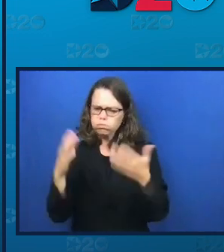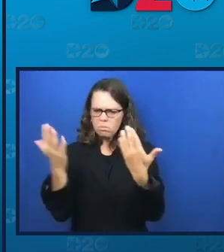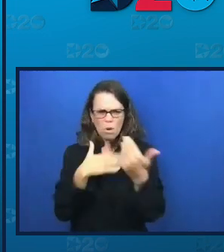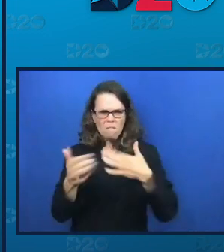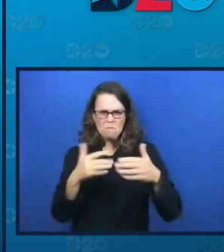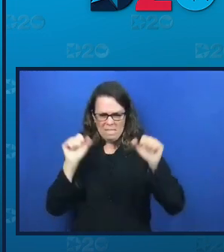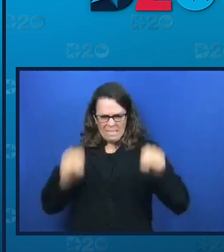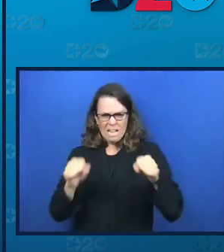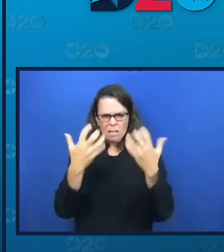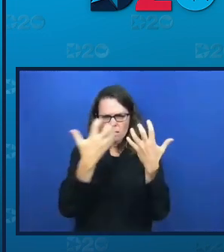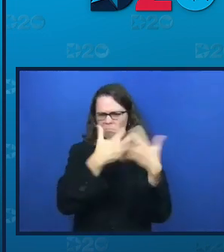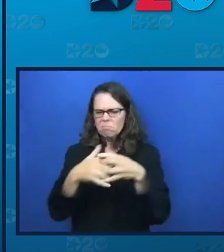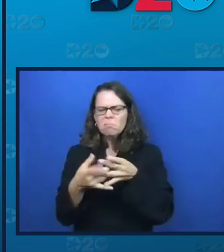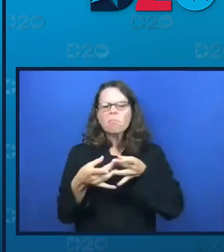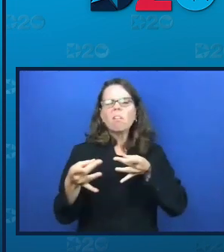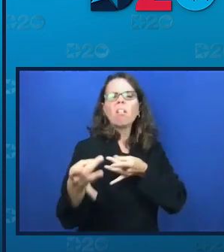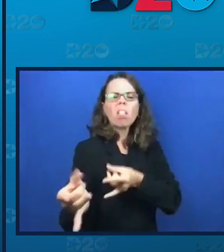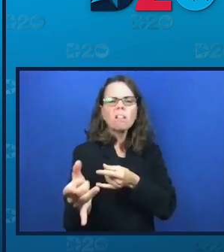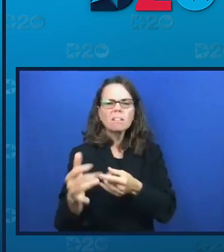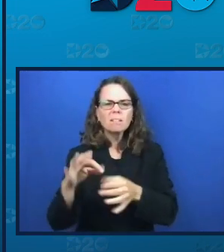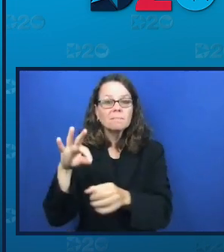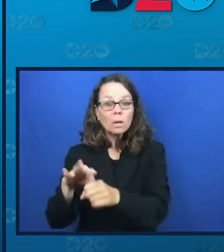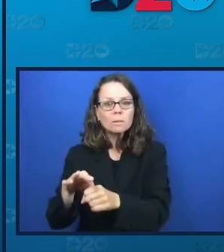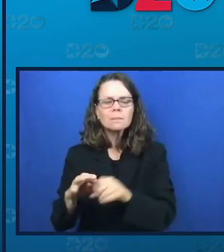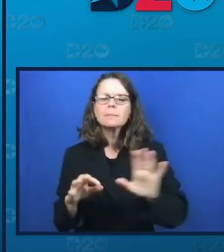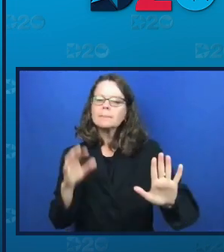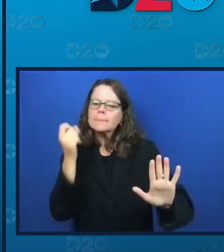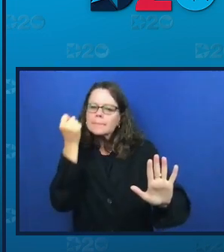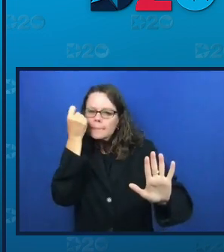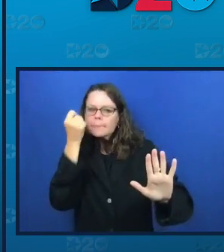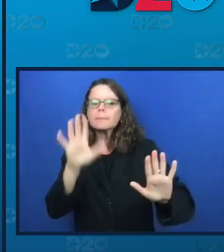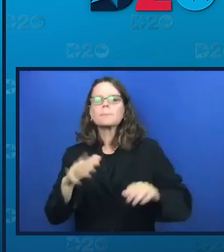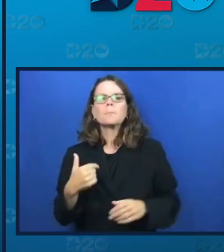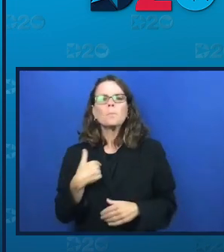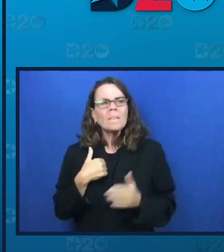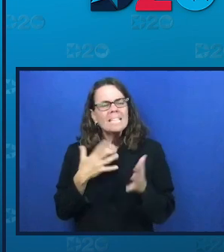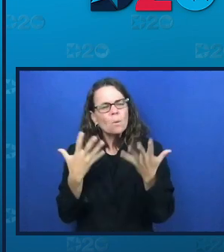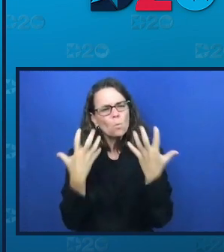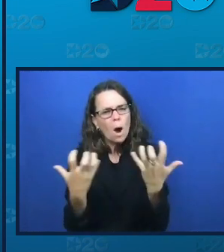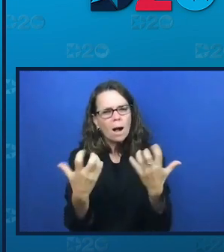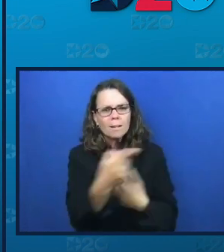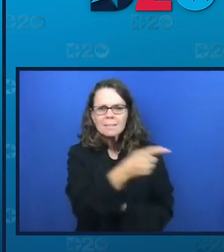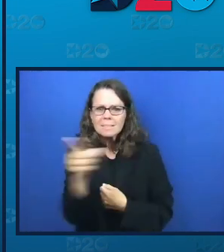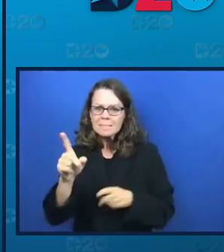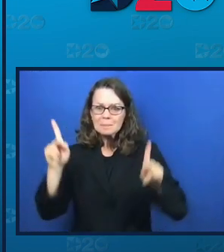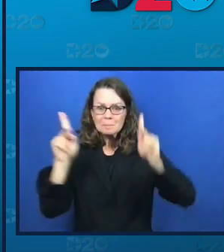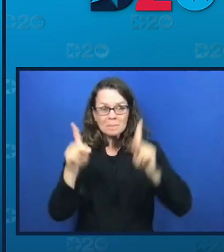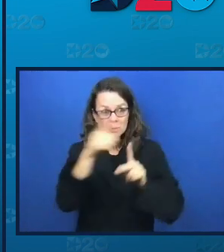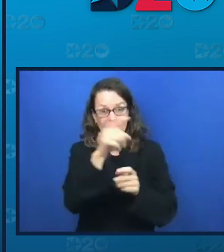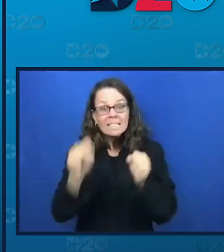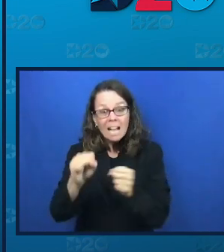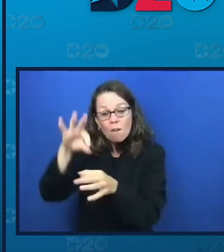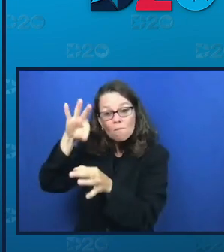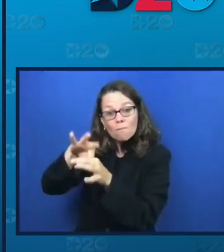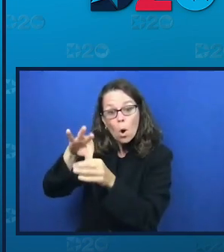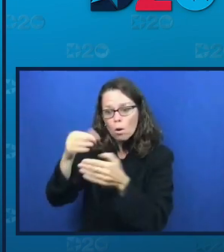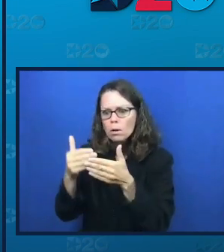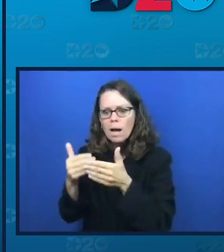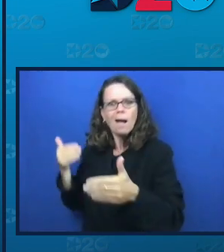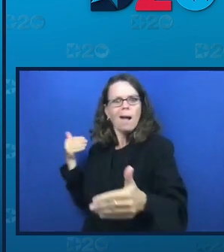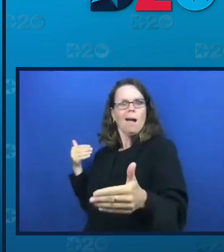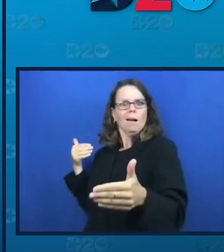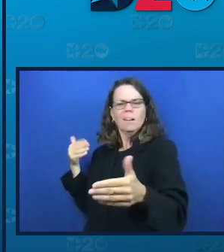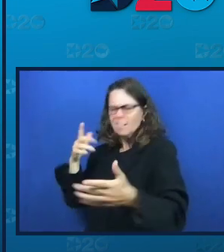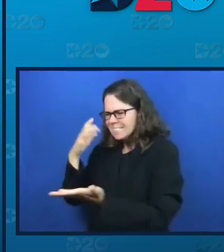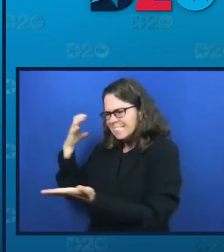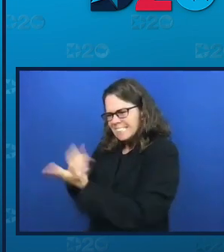are encouraging people, if you can vote early in your state, to please do so. Early vote during the early